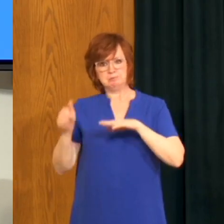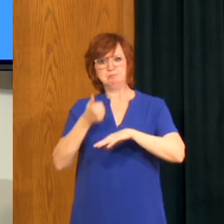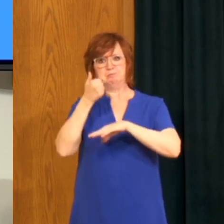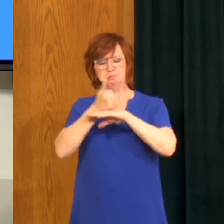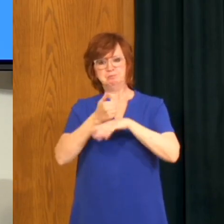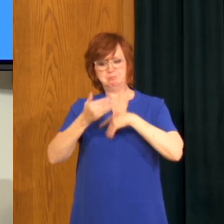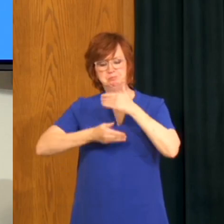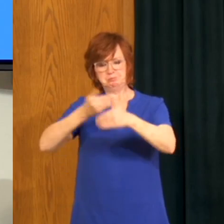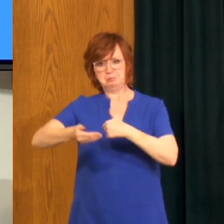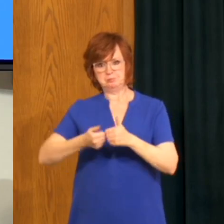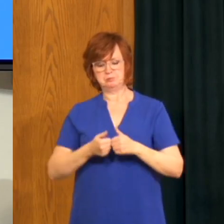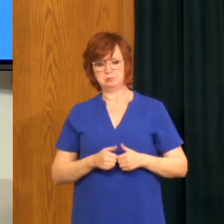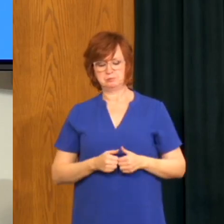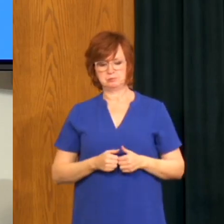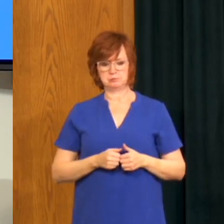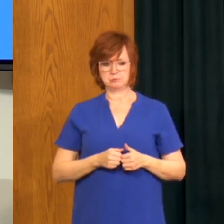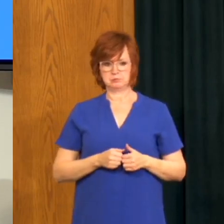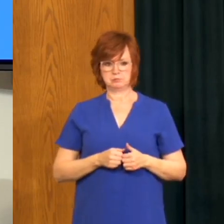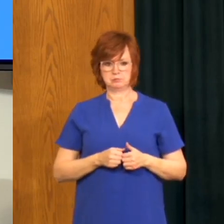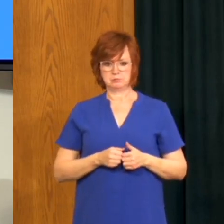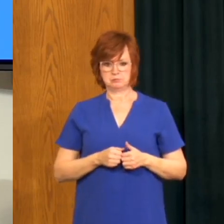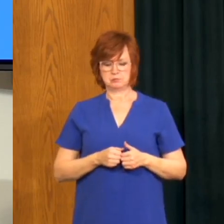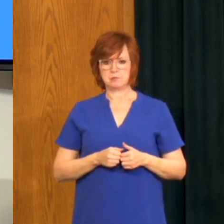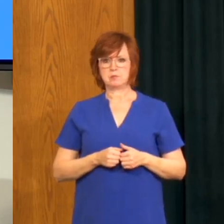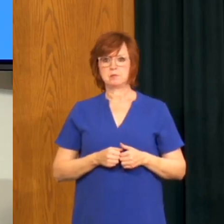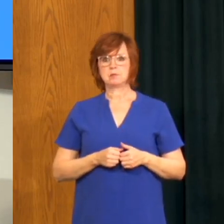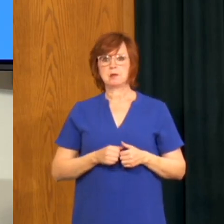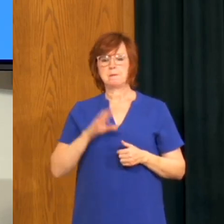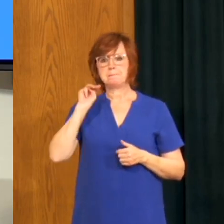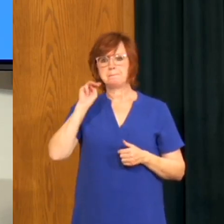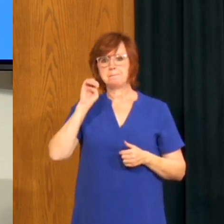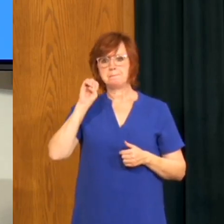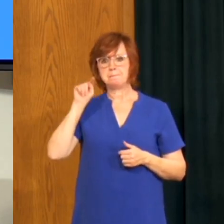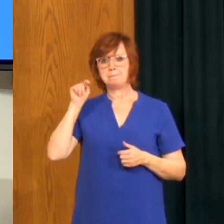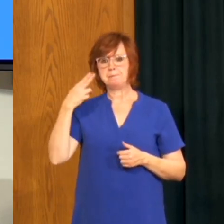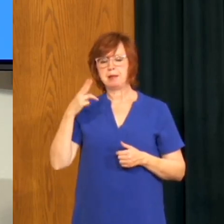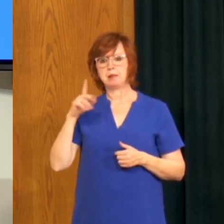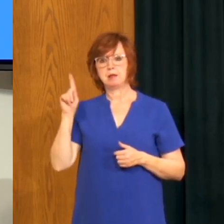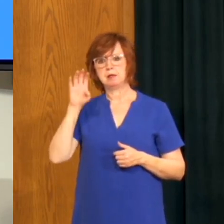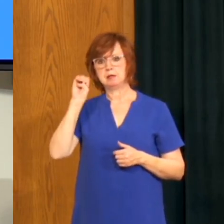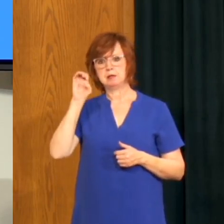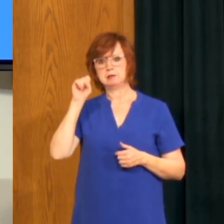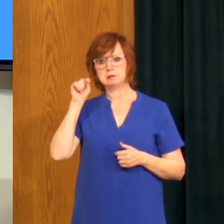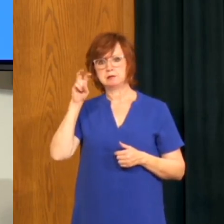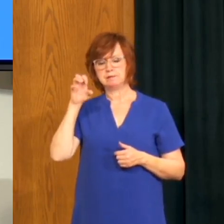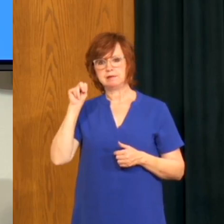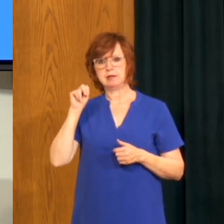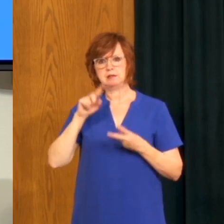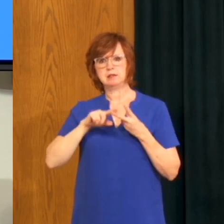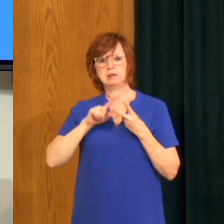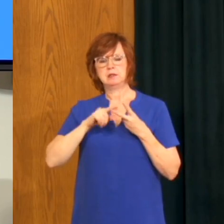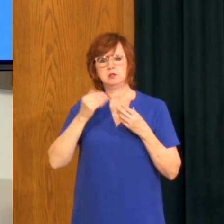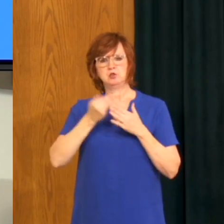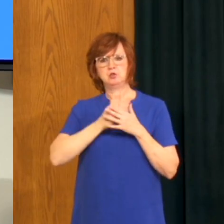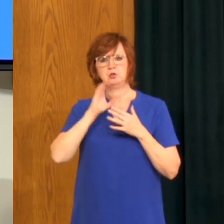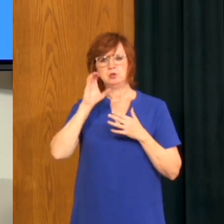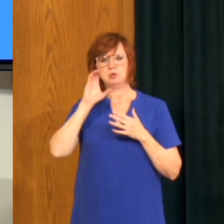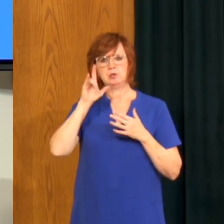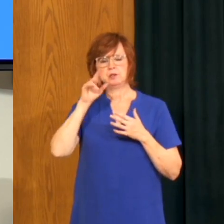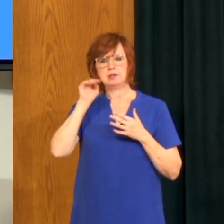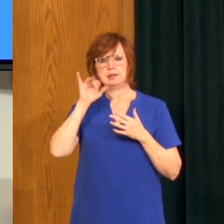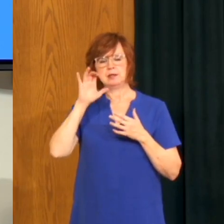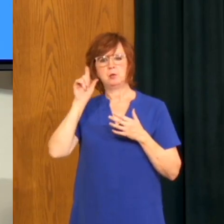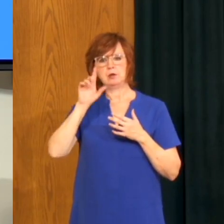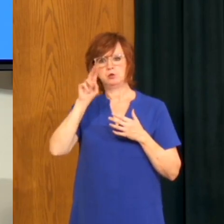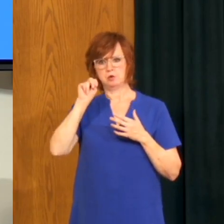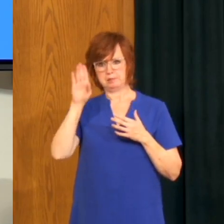of Saskatchewan to improve that both in Crystal Meth Addiction Center in Estevan and New Ram Clinic in North Battleford. And we are actively moving forward on